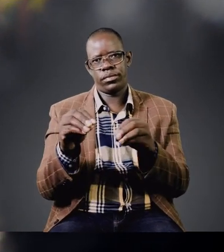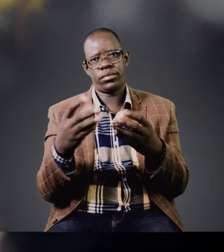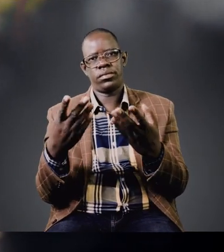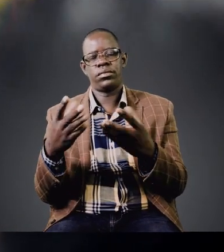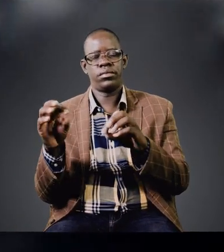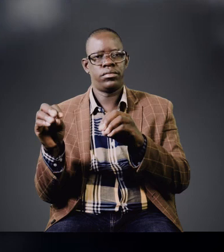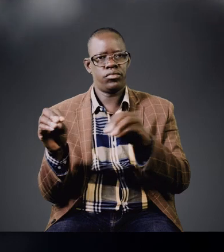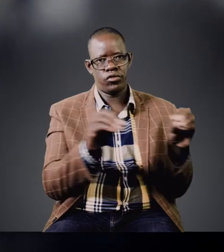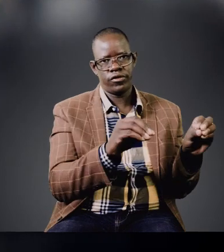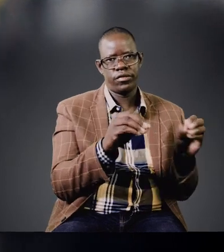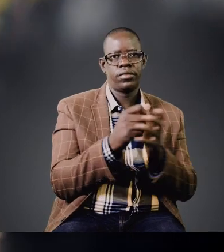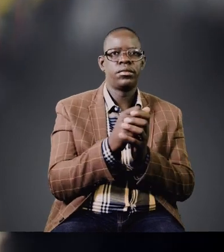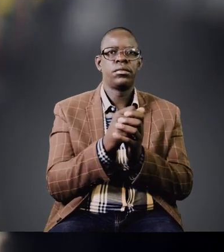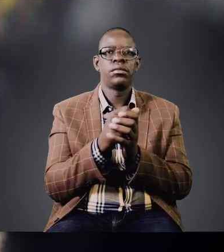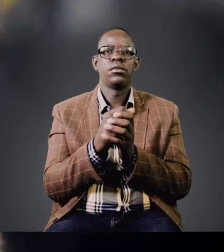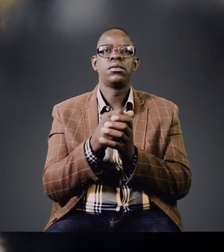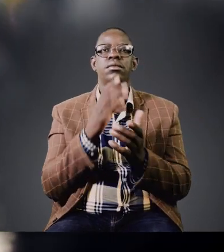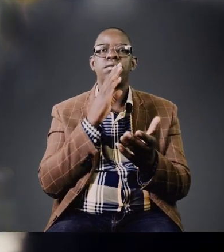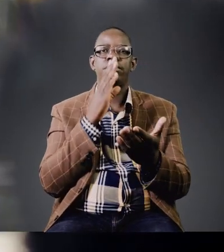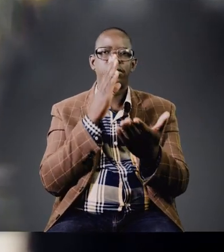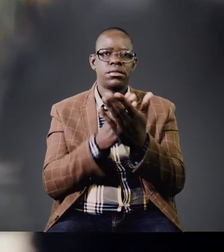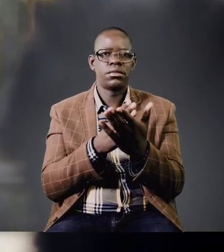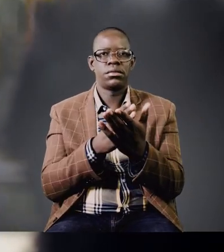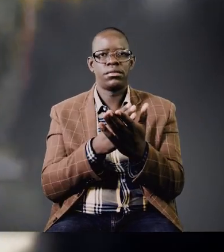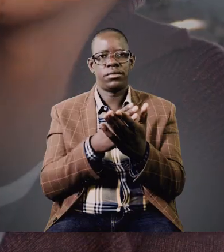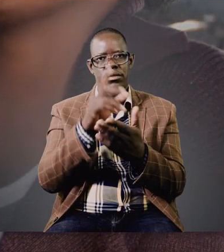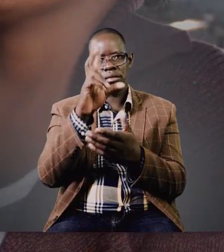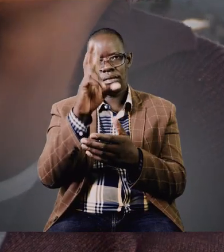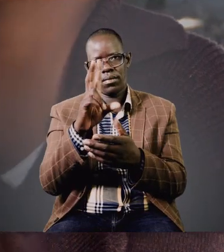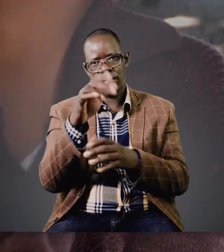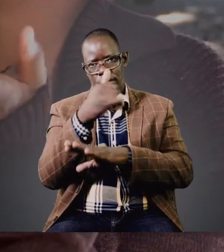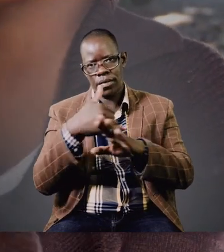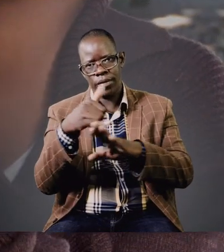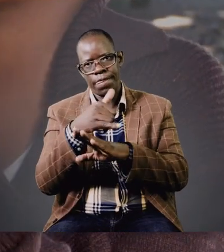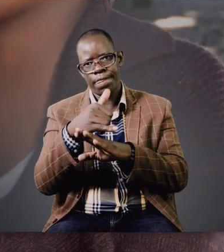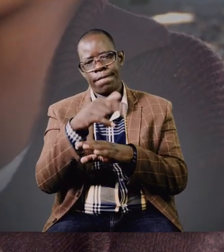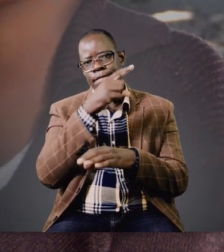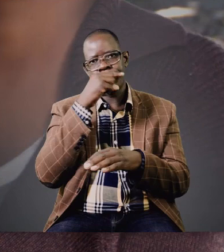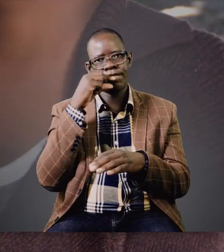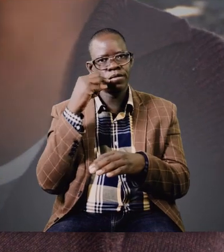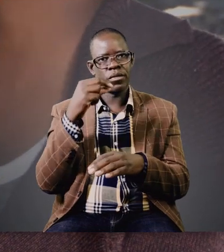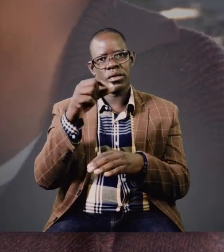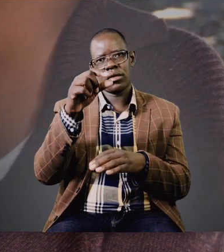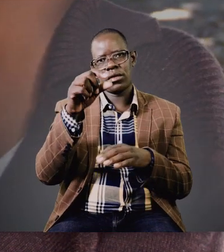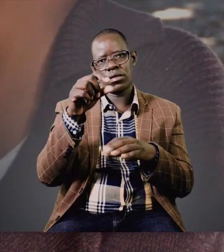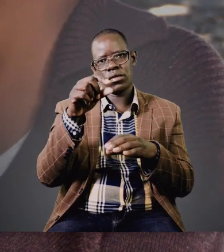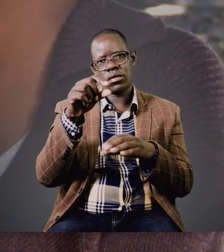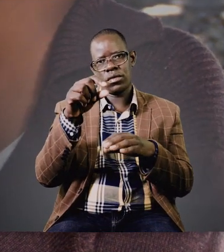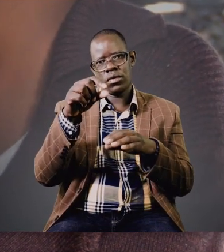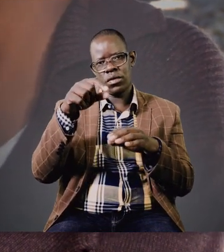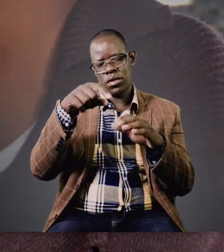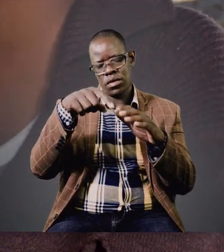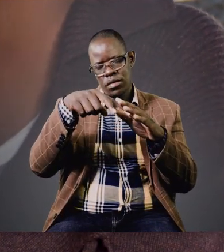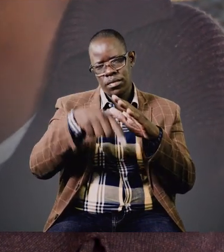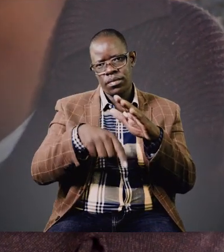moved, eh? Yes, that is true, Kasali. The place where earthquakes occur, which is called earthquake foci, is usually found along